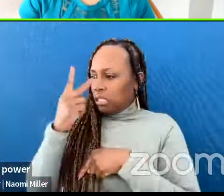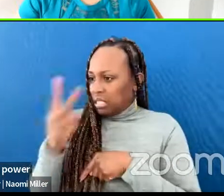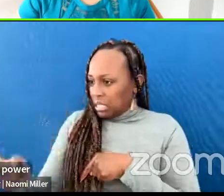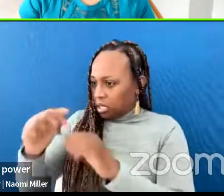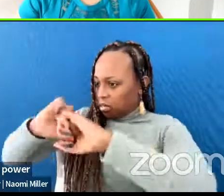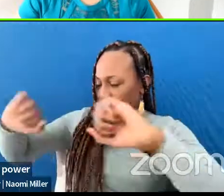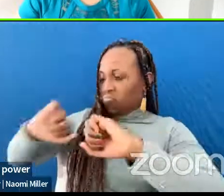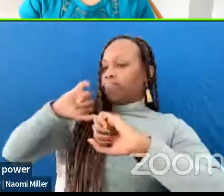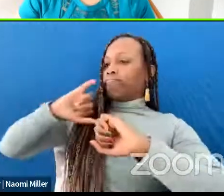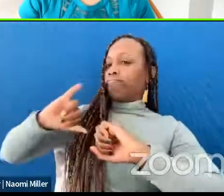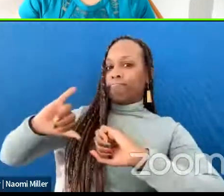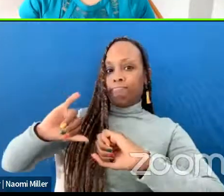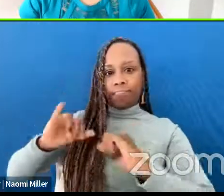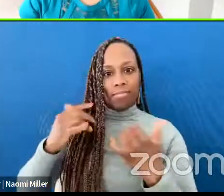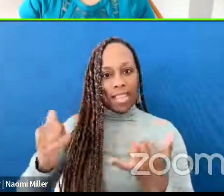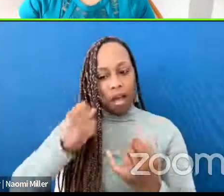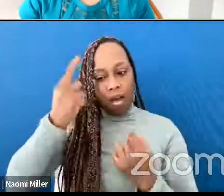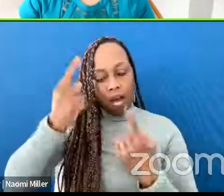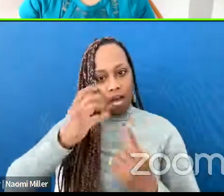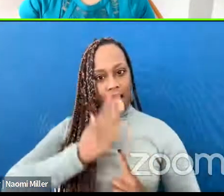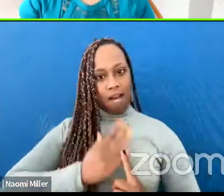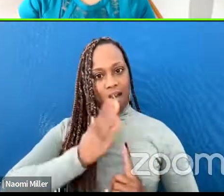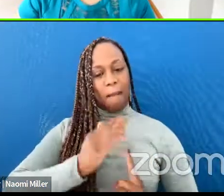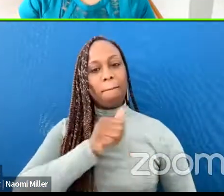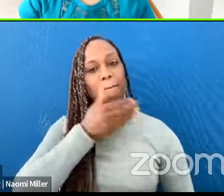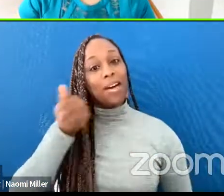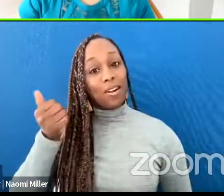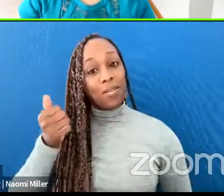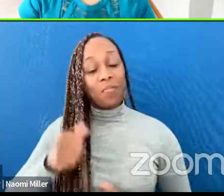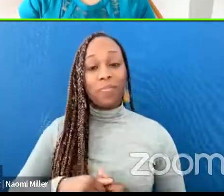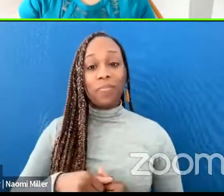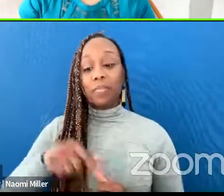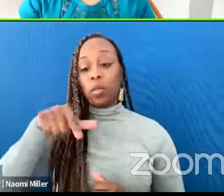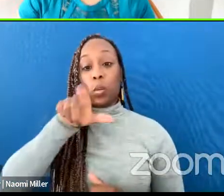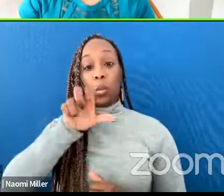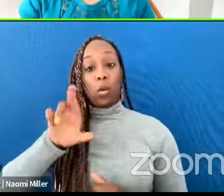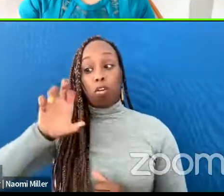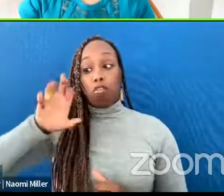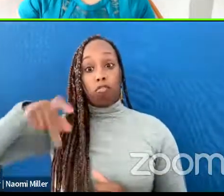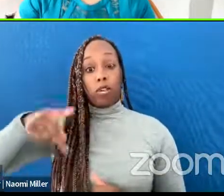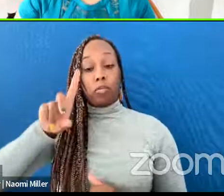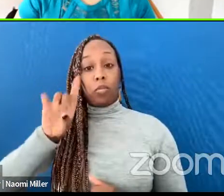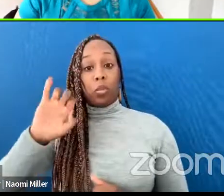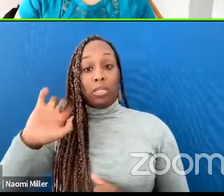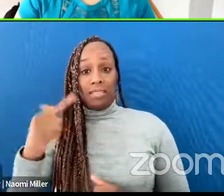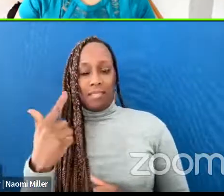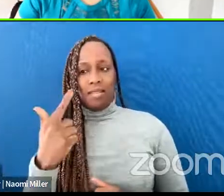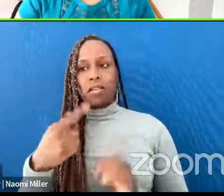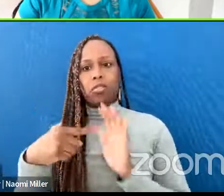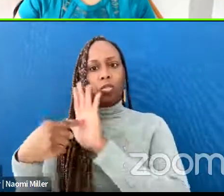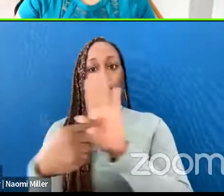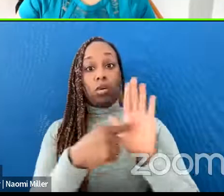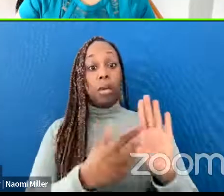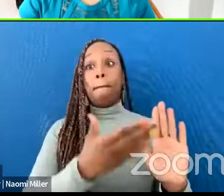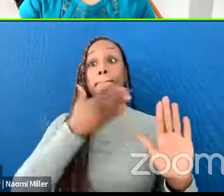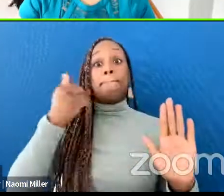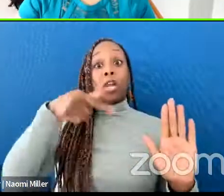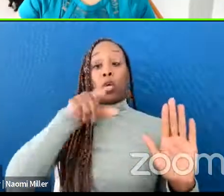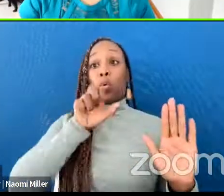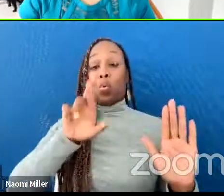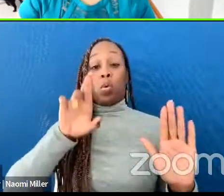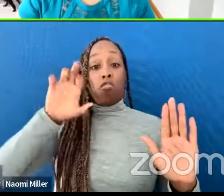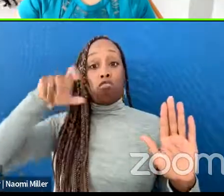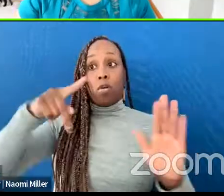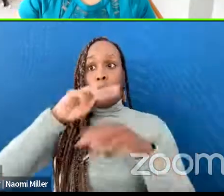come to understand ourselves better. Queercrip doulaing shows us that better queercrip worlds are